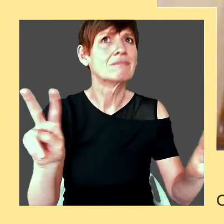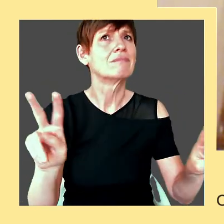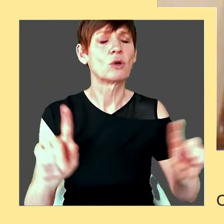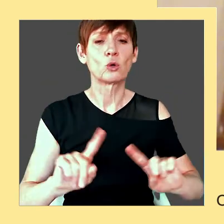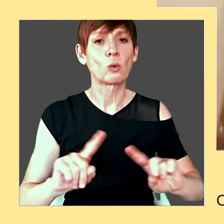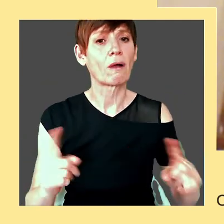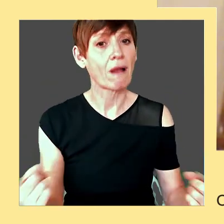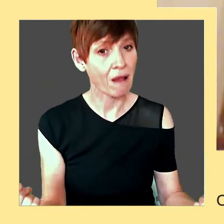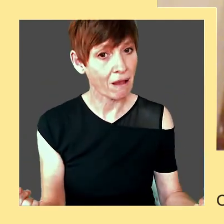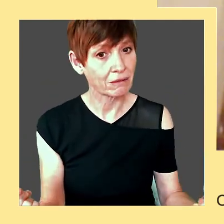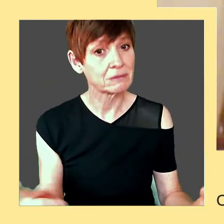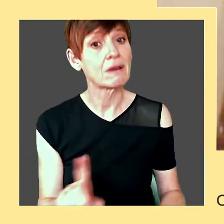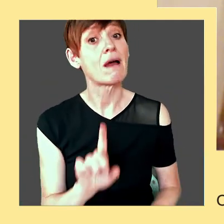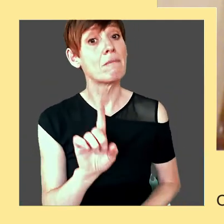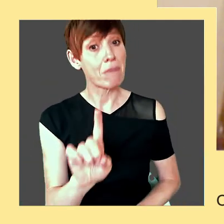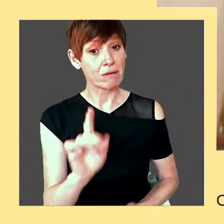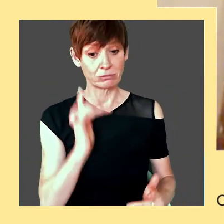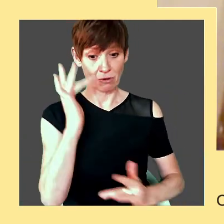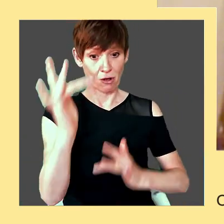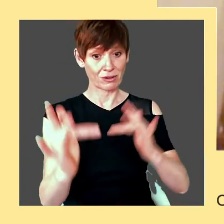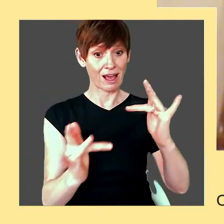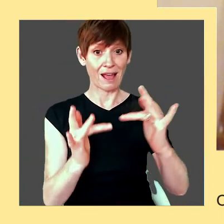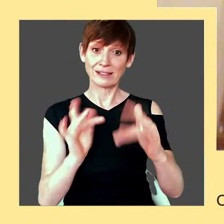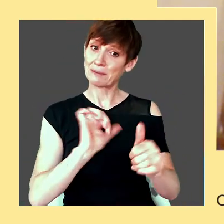is much better than nothing. So yeah,